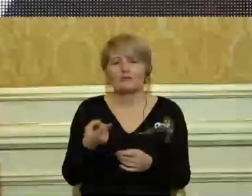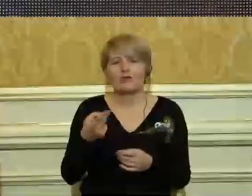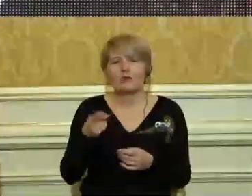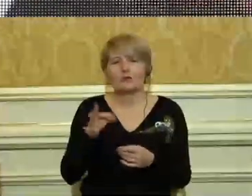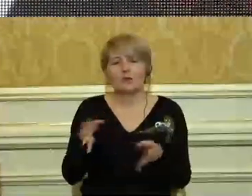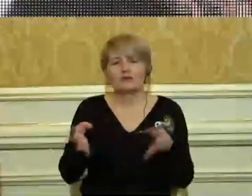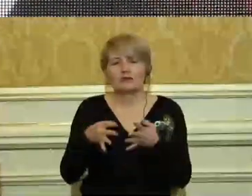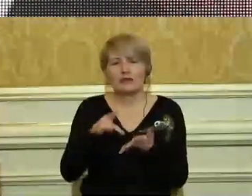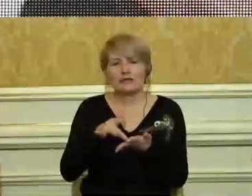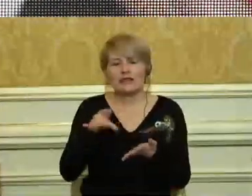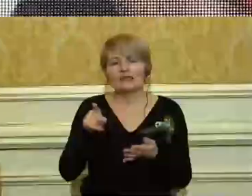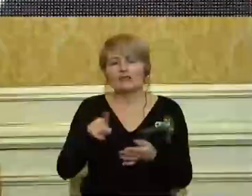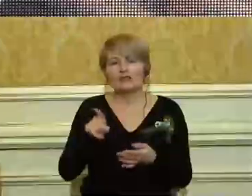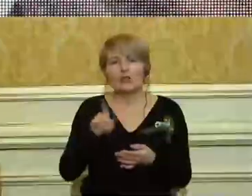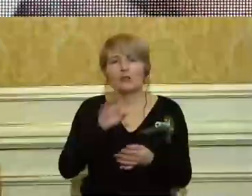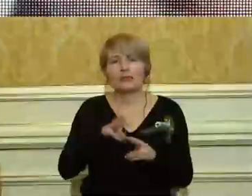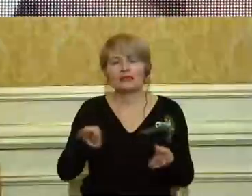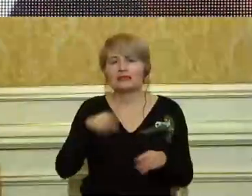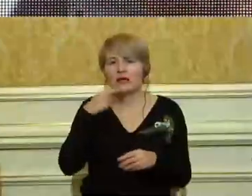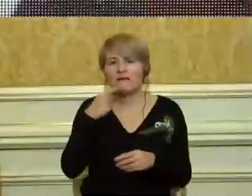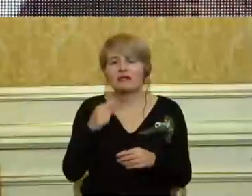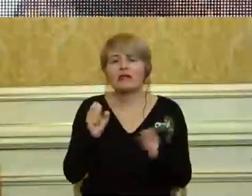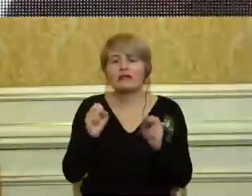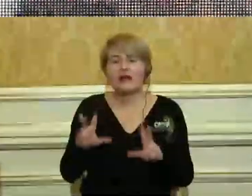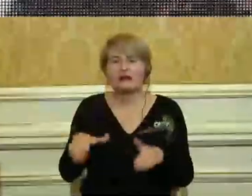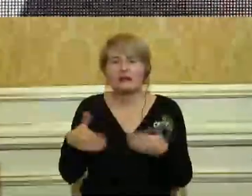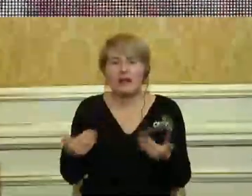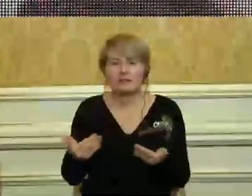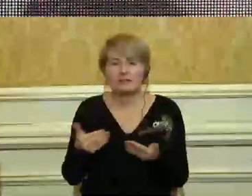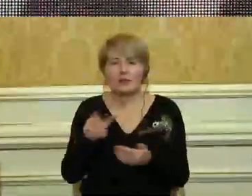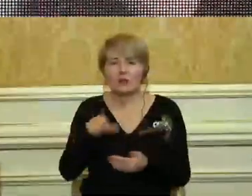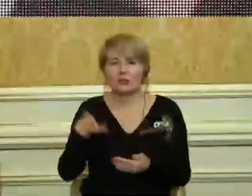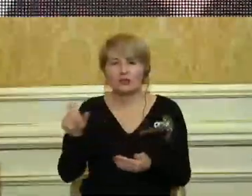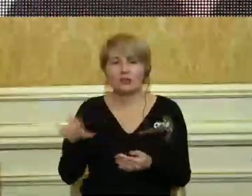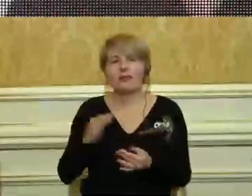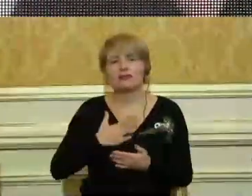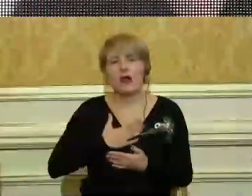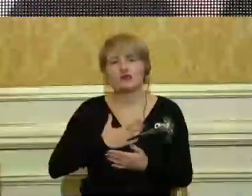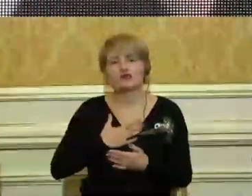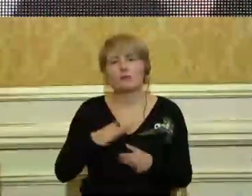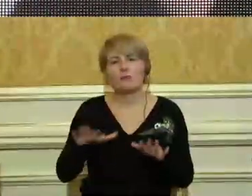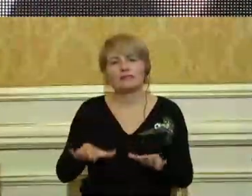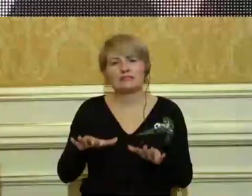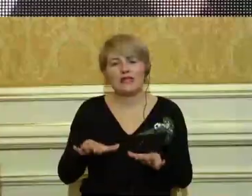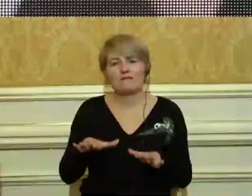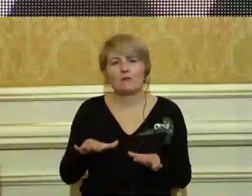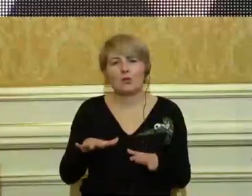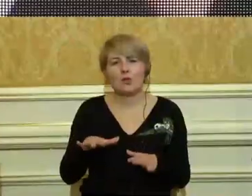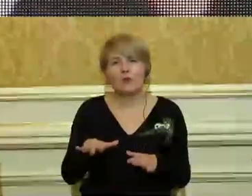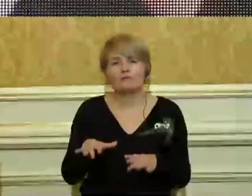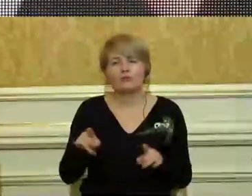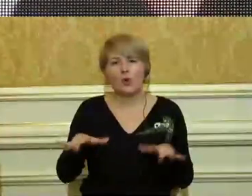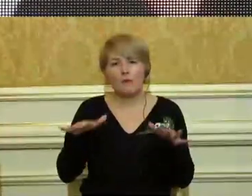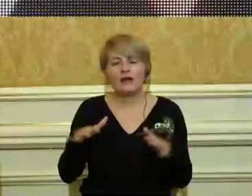to actually empower the local level, how to empower our local communities and to give them more financial but